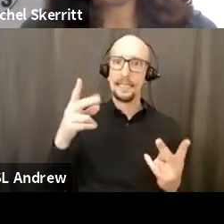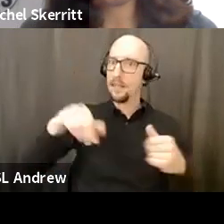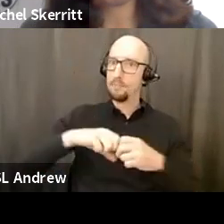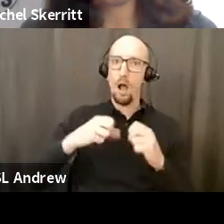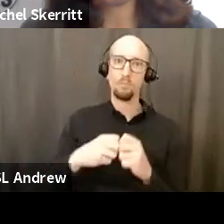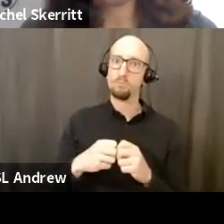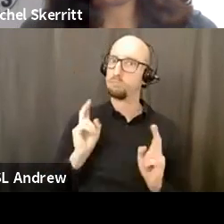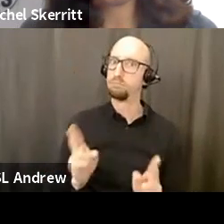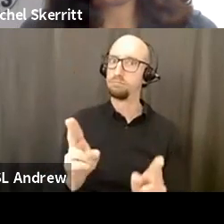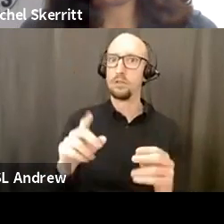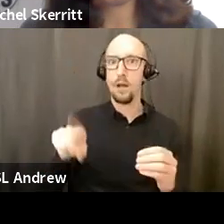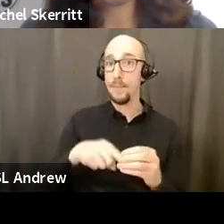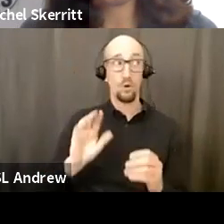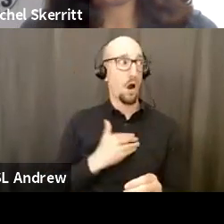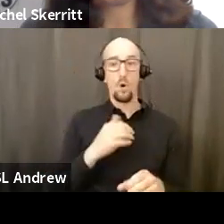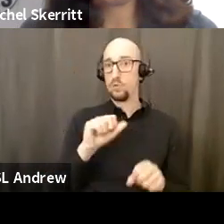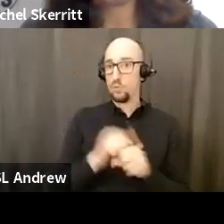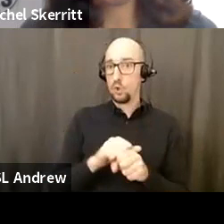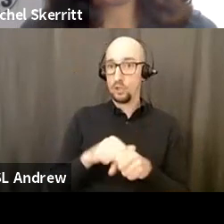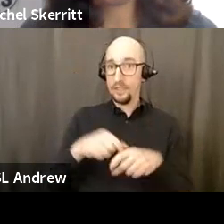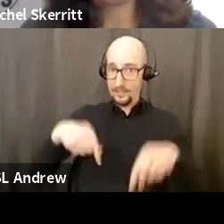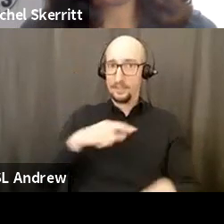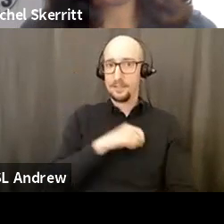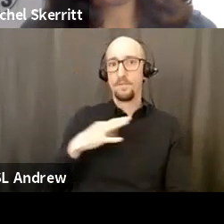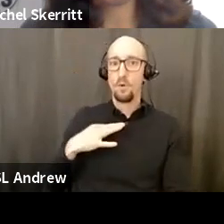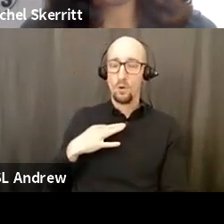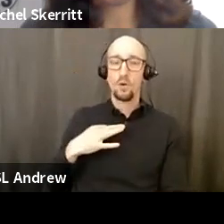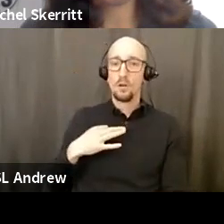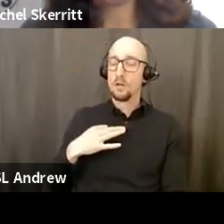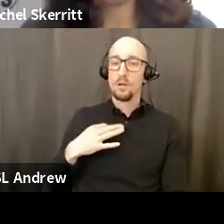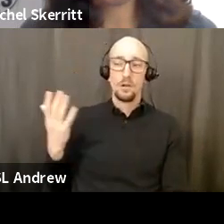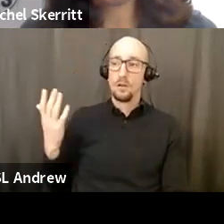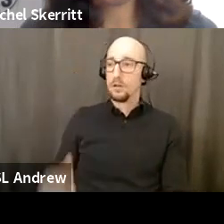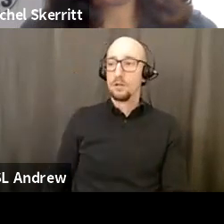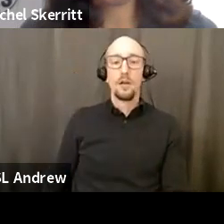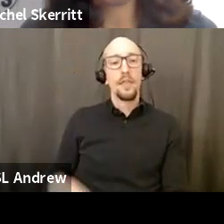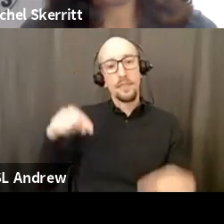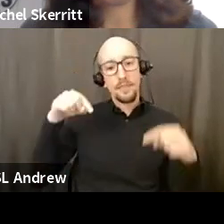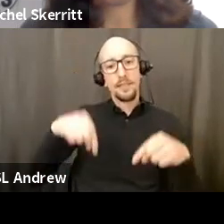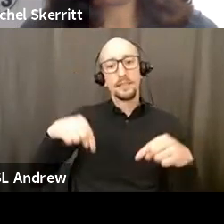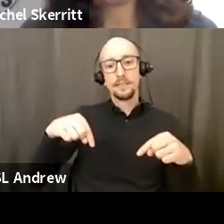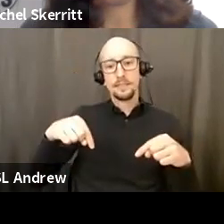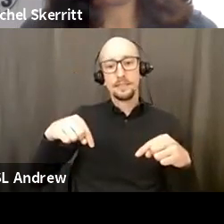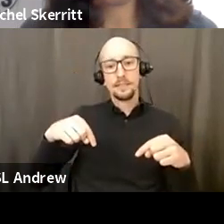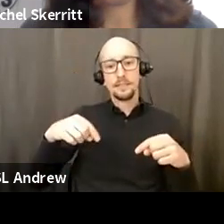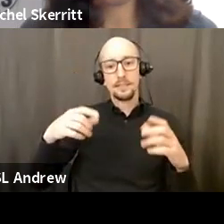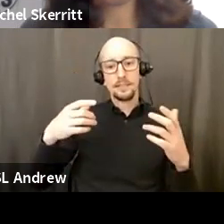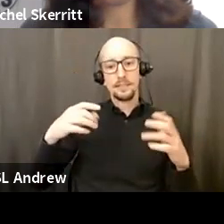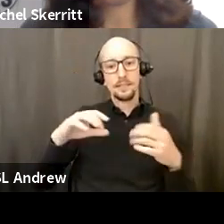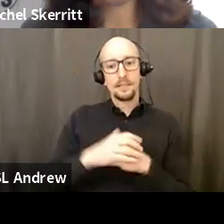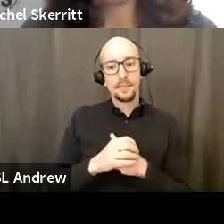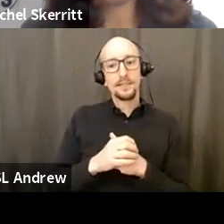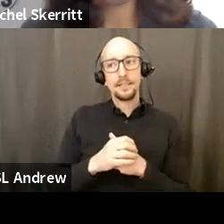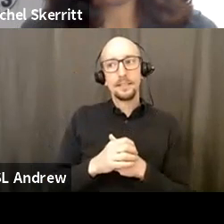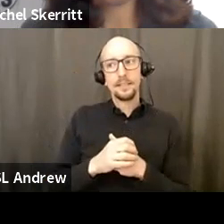around the work of this task force. We're in a different kind of, there's a different kind